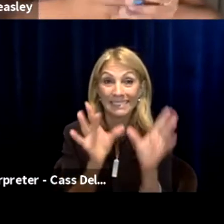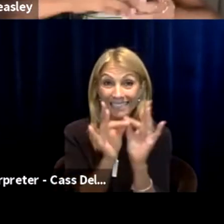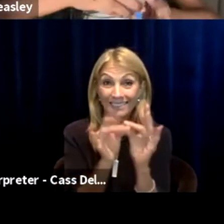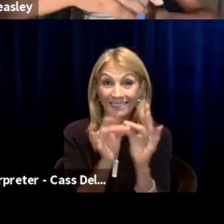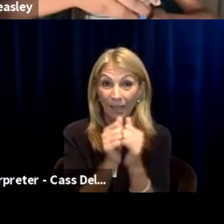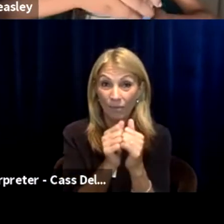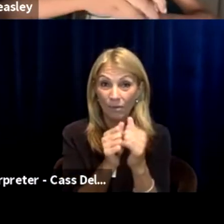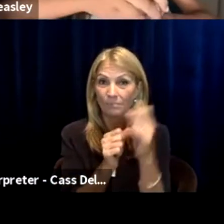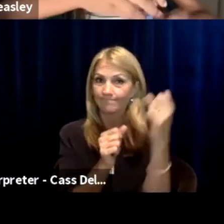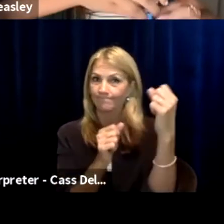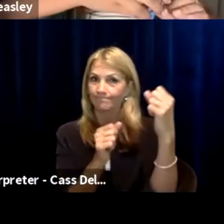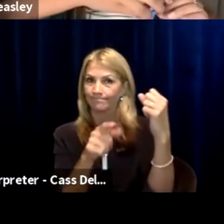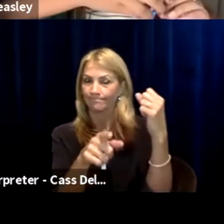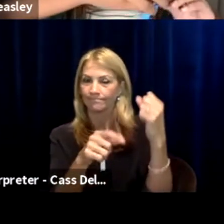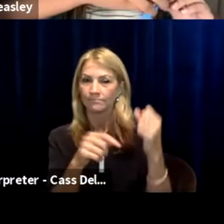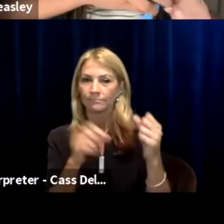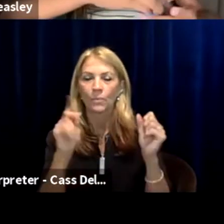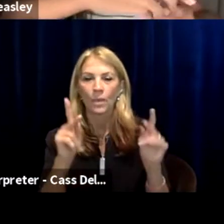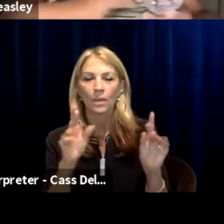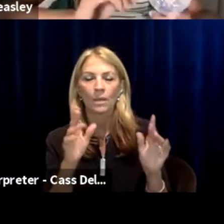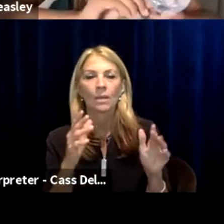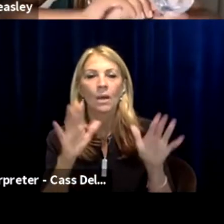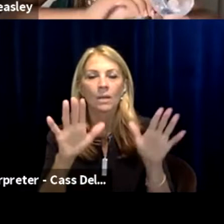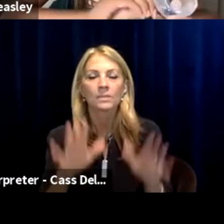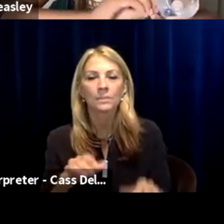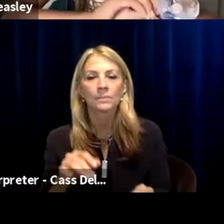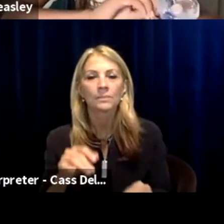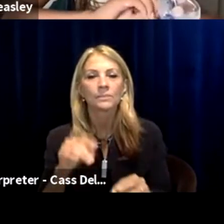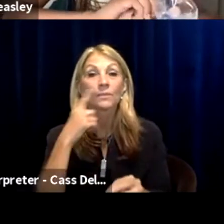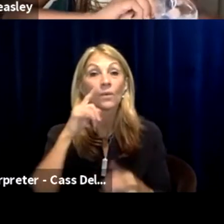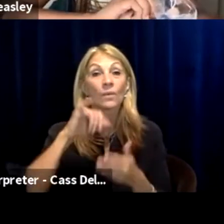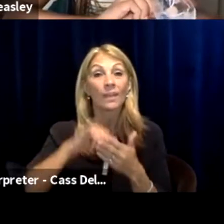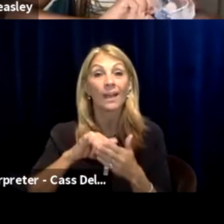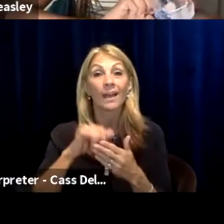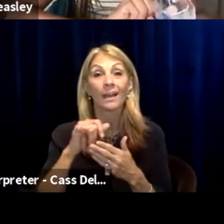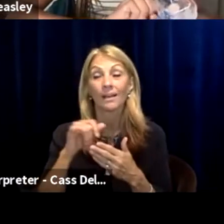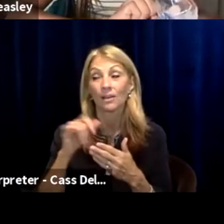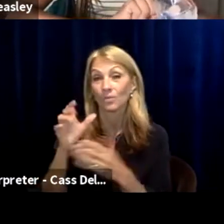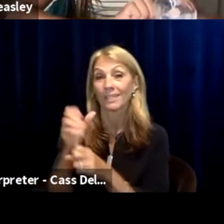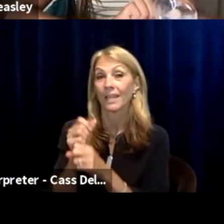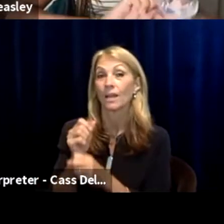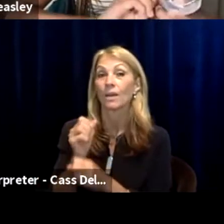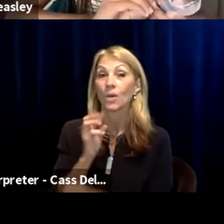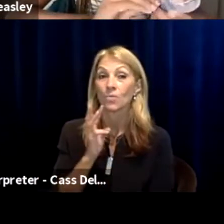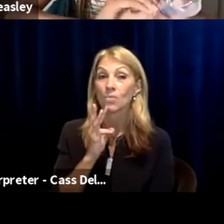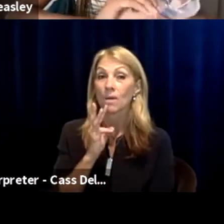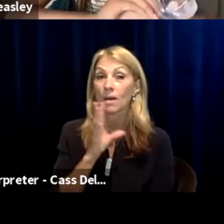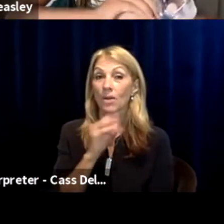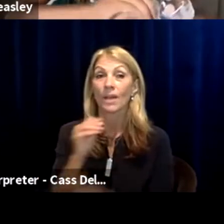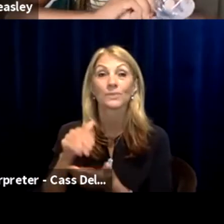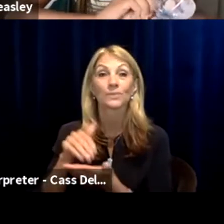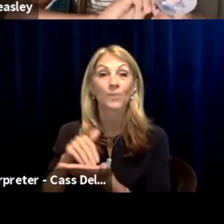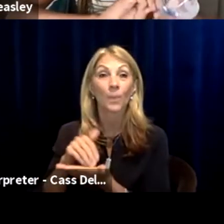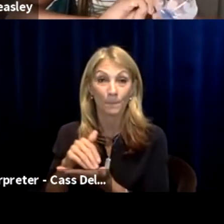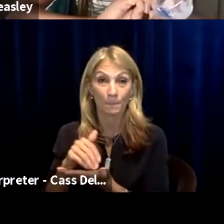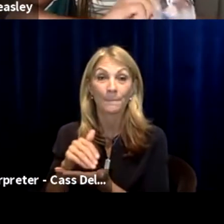awesome. So for that, you need a little bit of water and soap. I do have